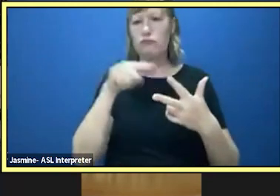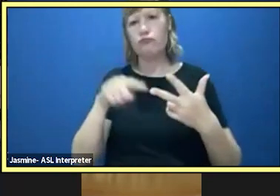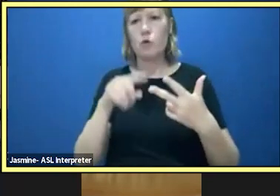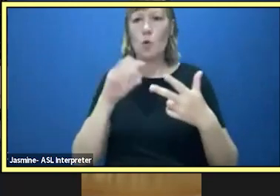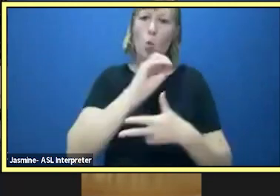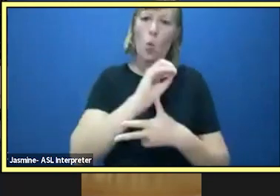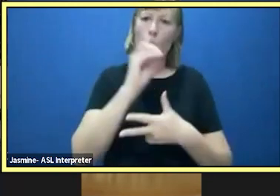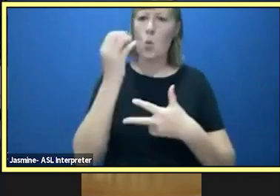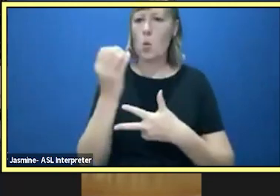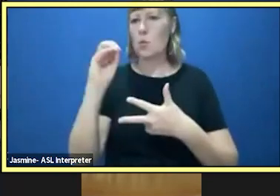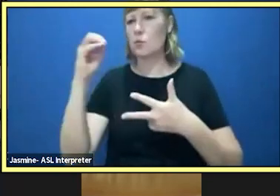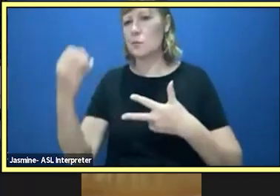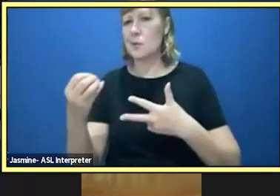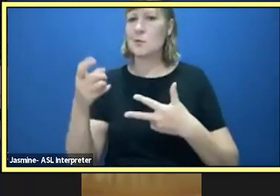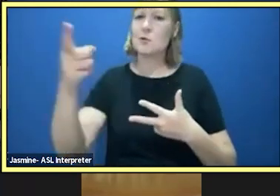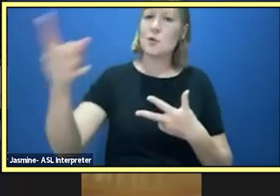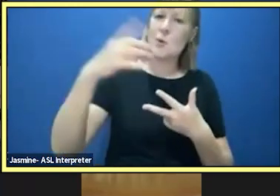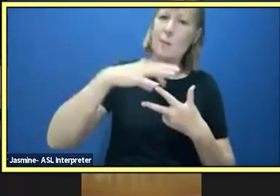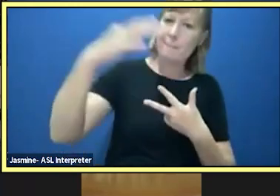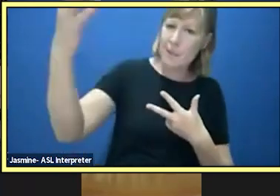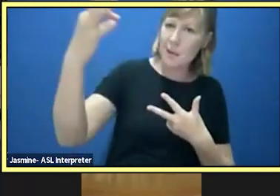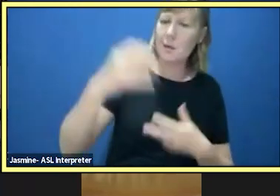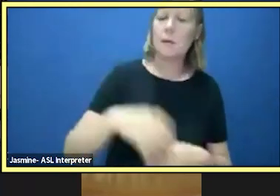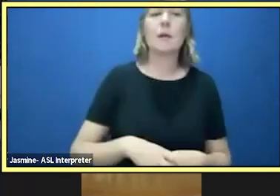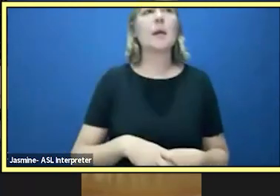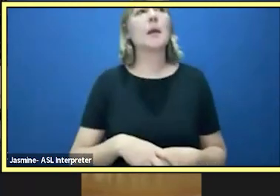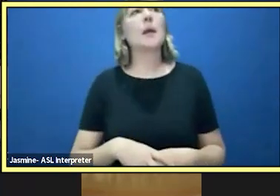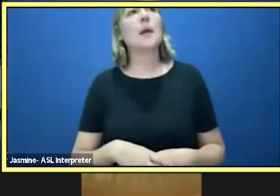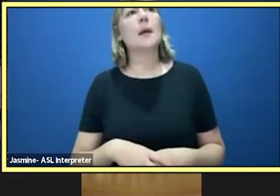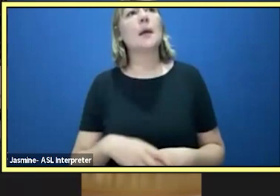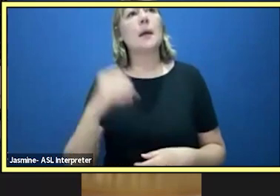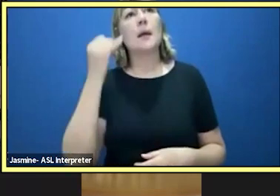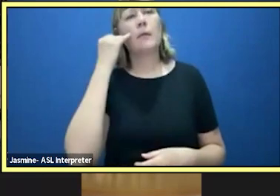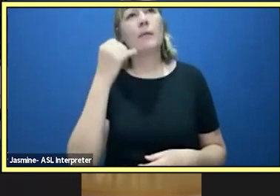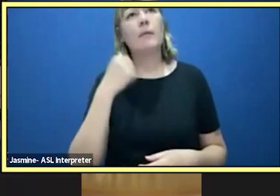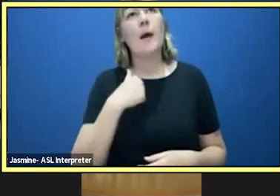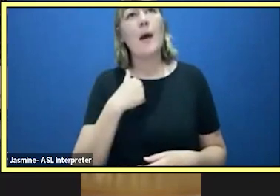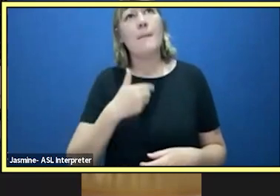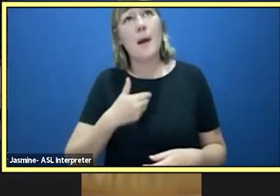one. And as an independent plan writer, if I was hired by one of them, can I kind of,